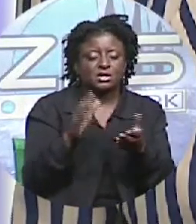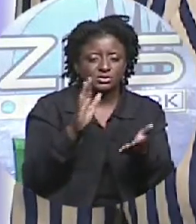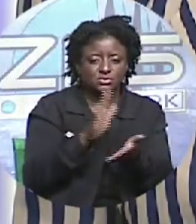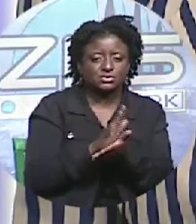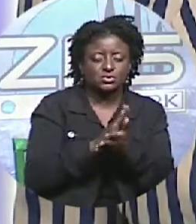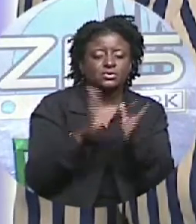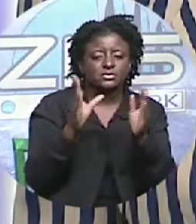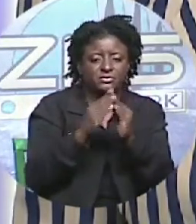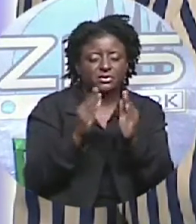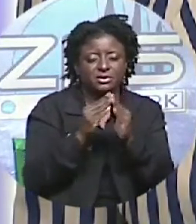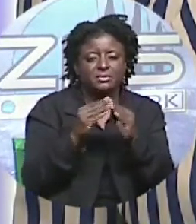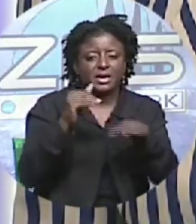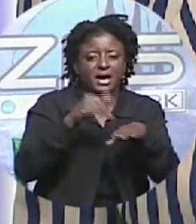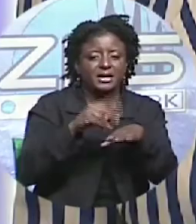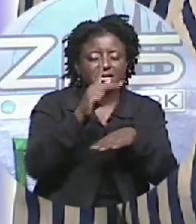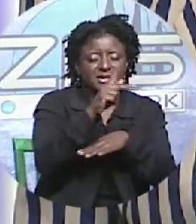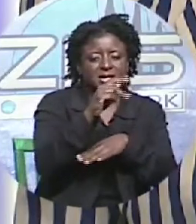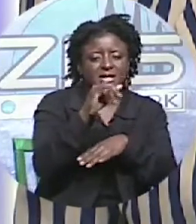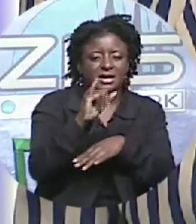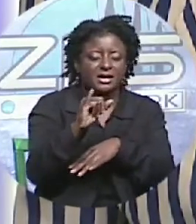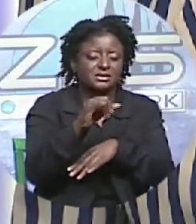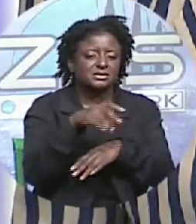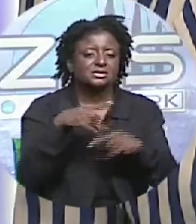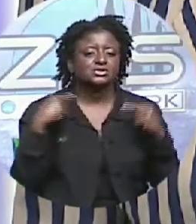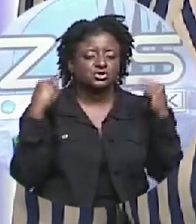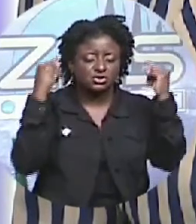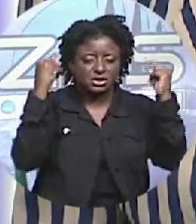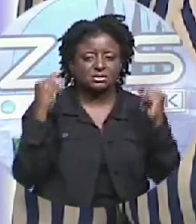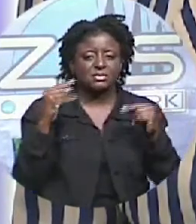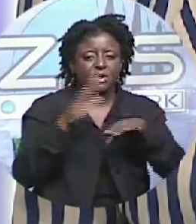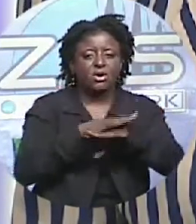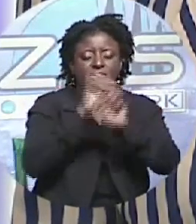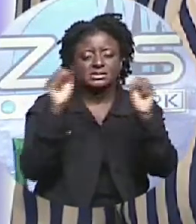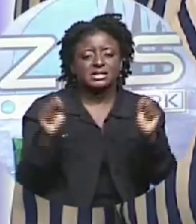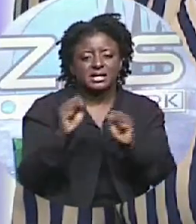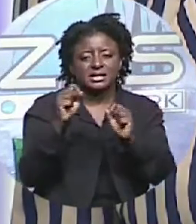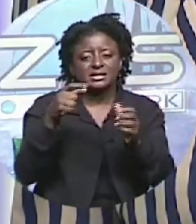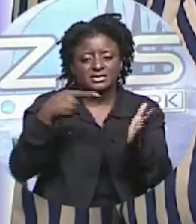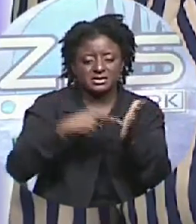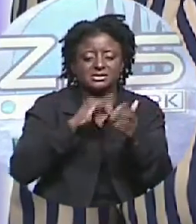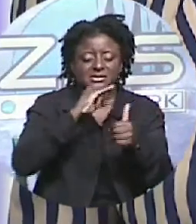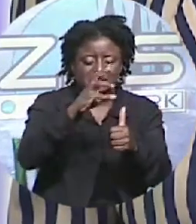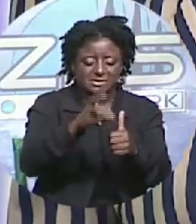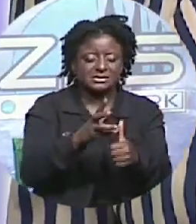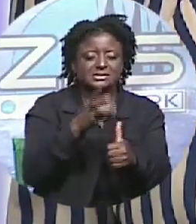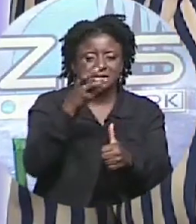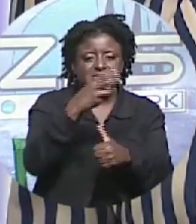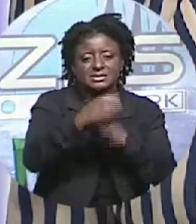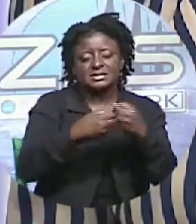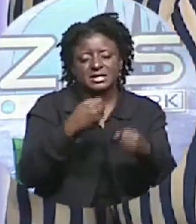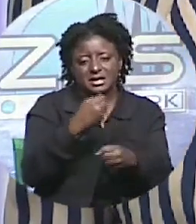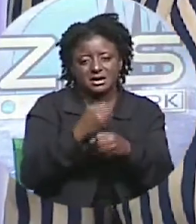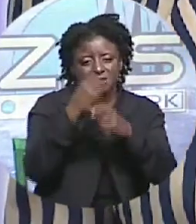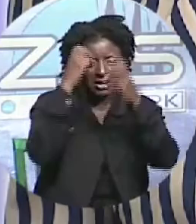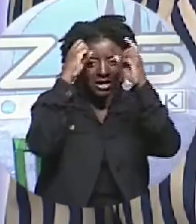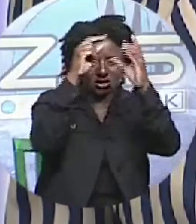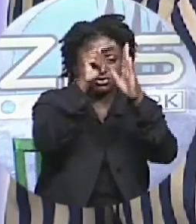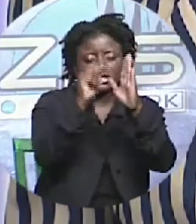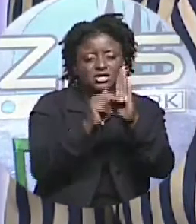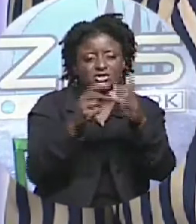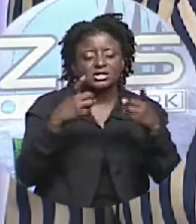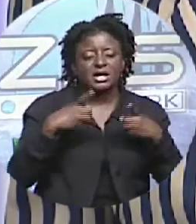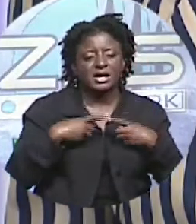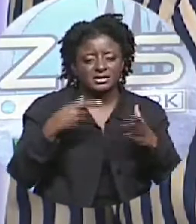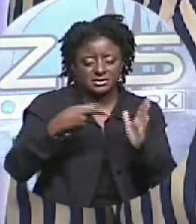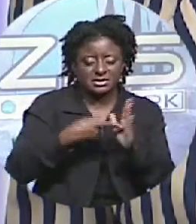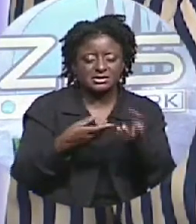Principals at the Kendall Isaacs Gymnasium on Saturday. It's the sixth consecutive year that education officials have hosted the event in hopes of